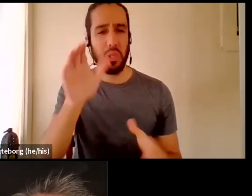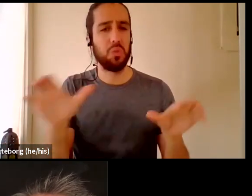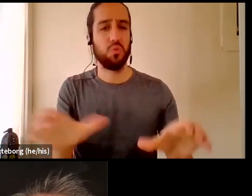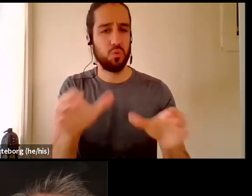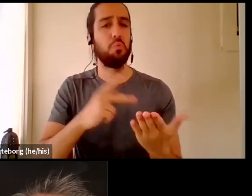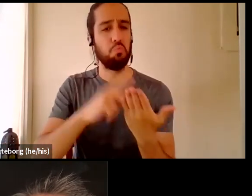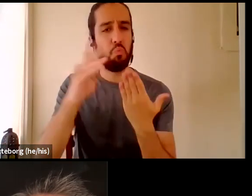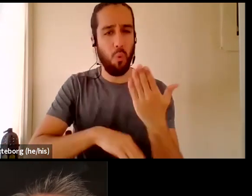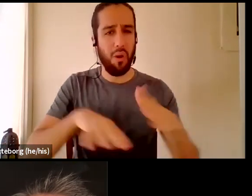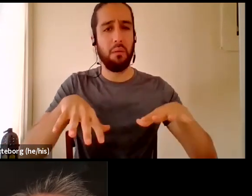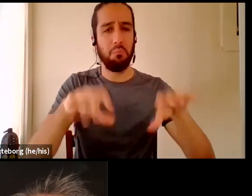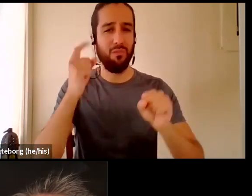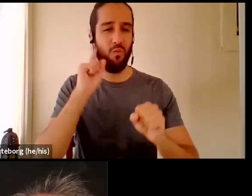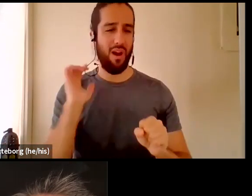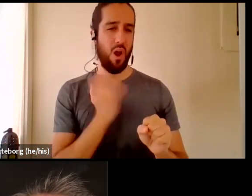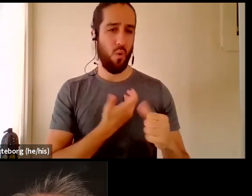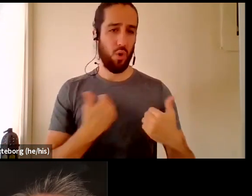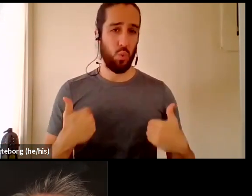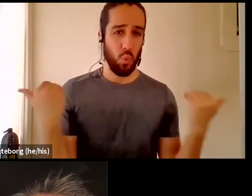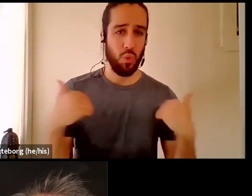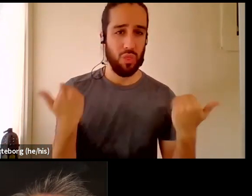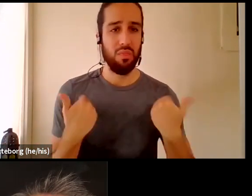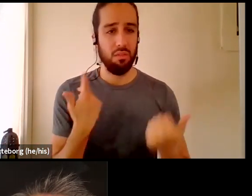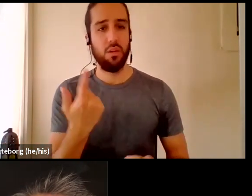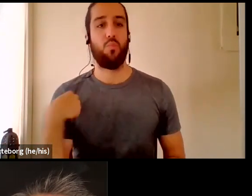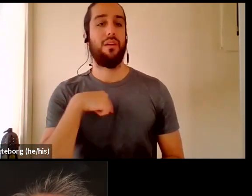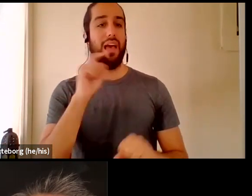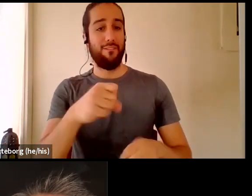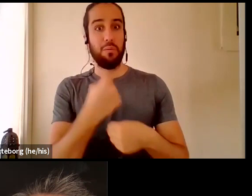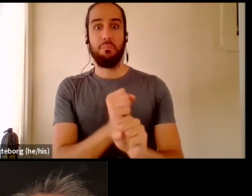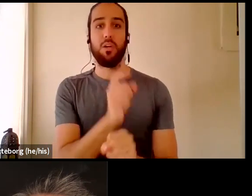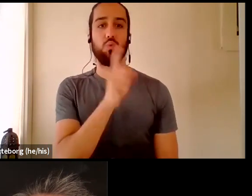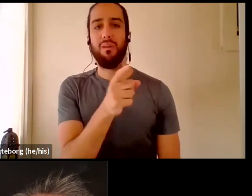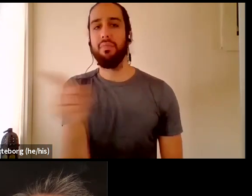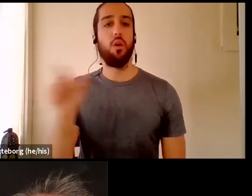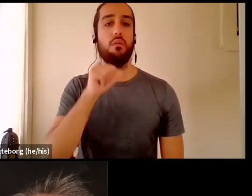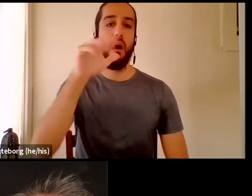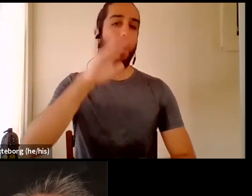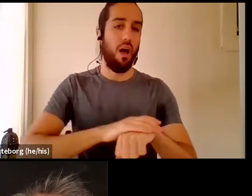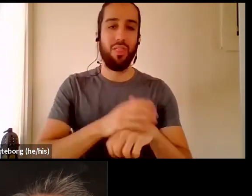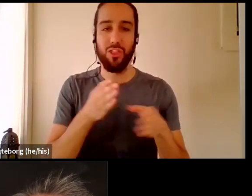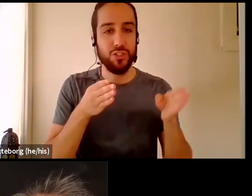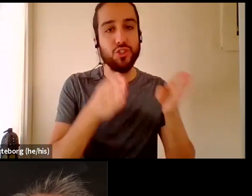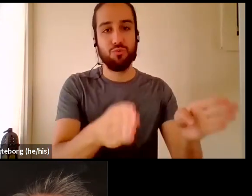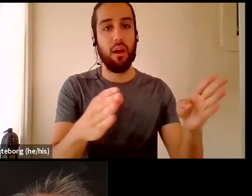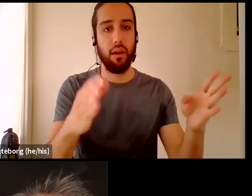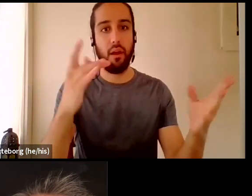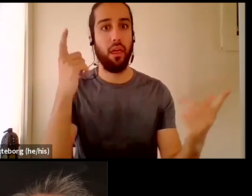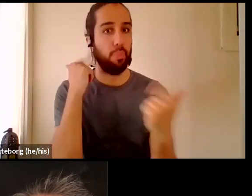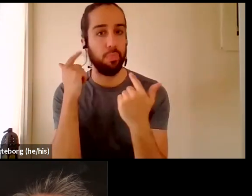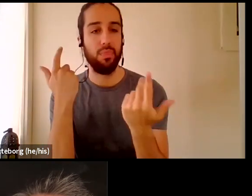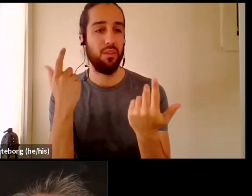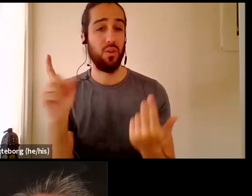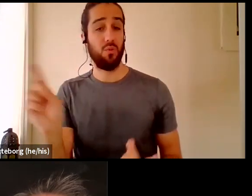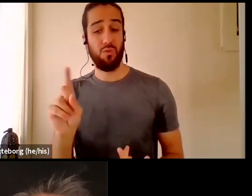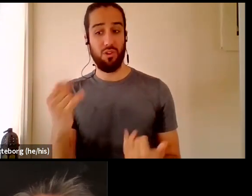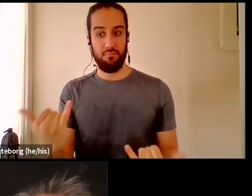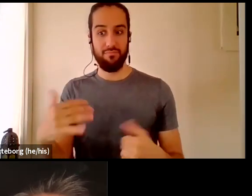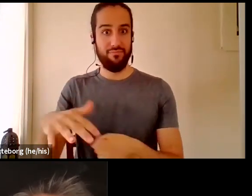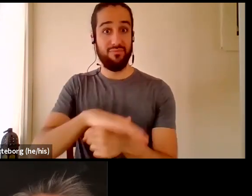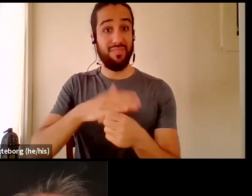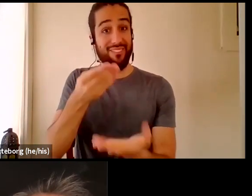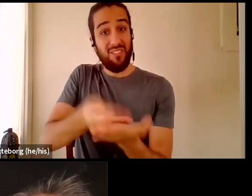and our youth, because we've got to make sure that they are not on the street, where like the funding for arts has gone down,